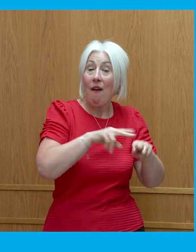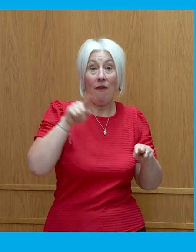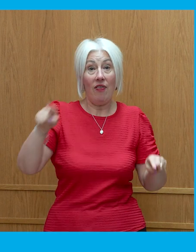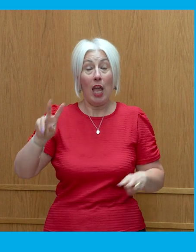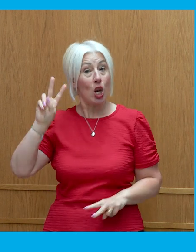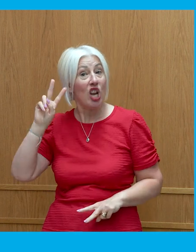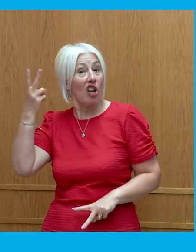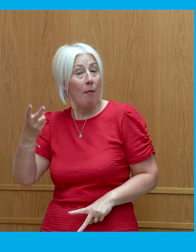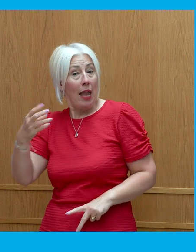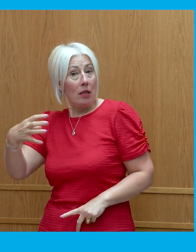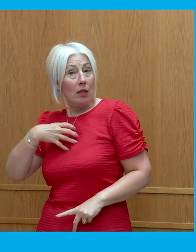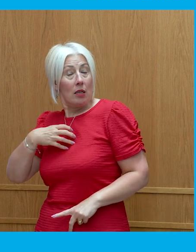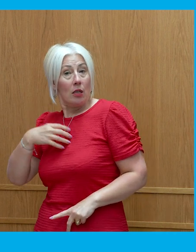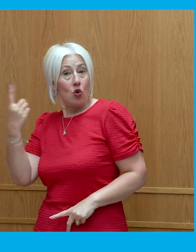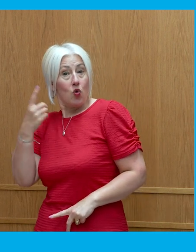switcheroo.